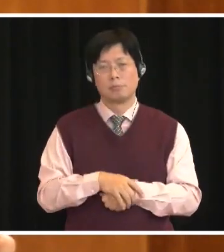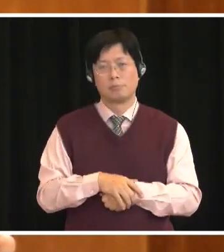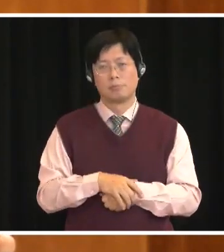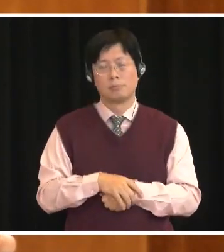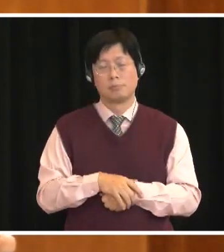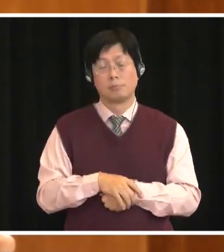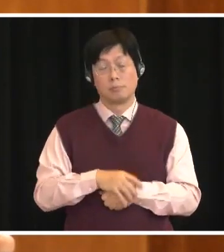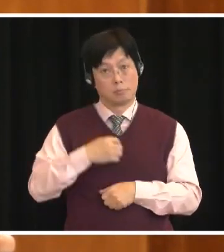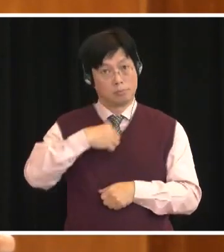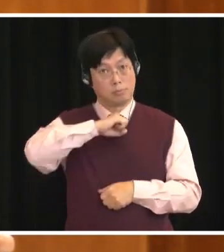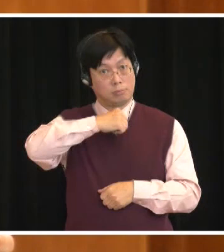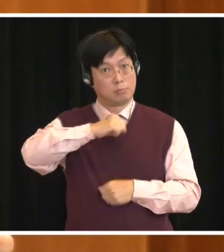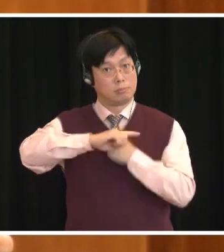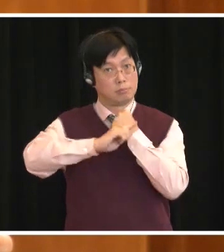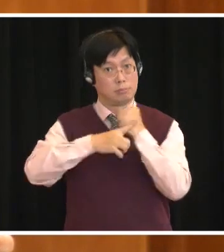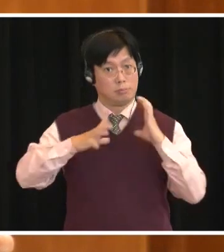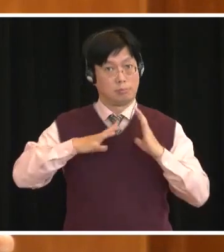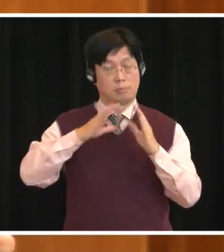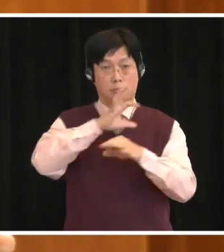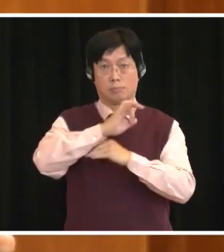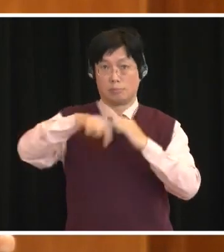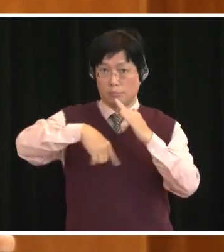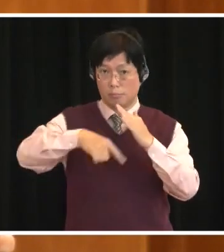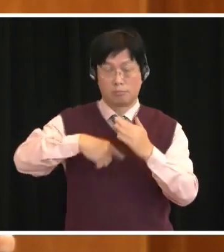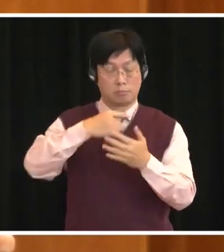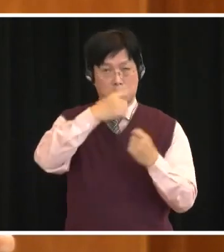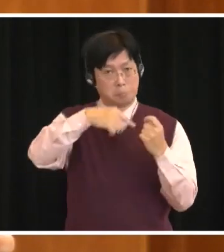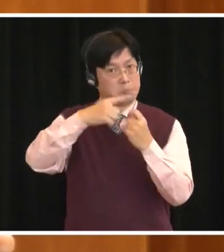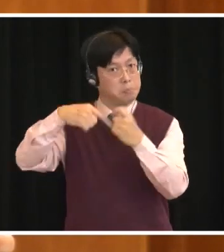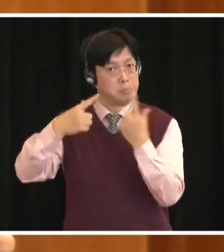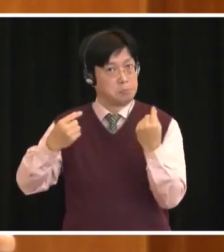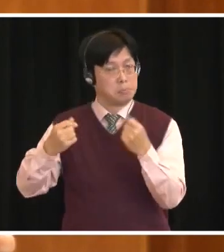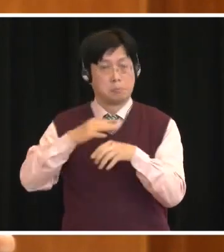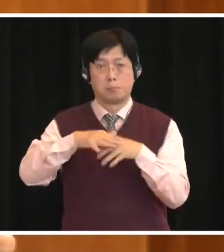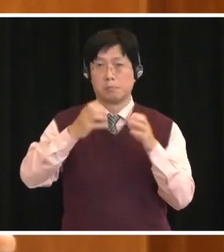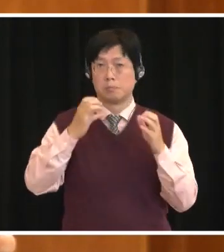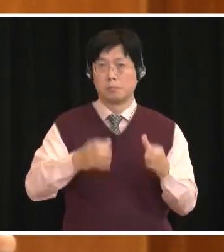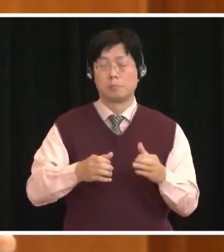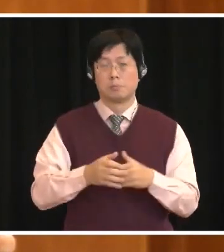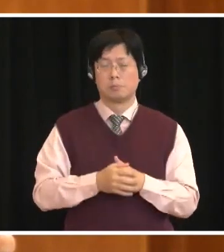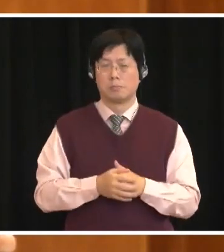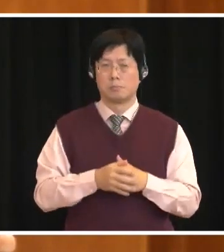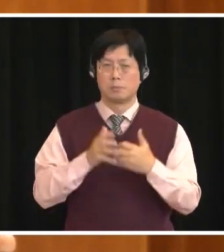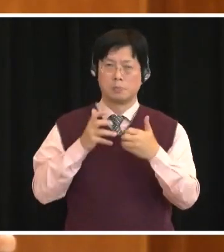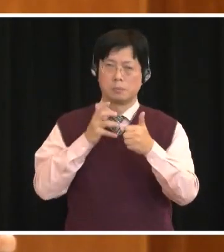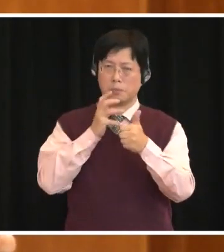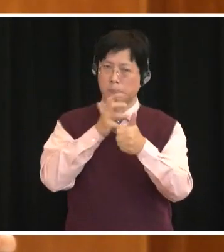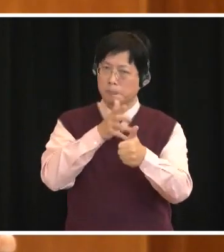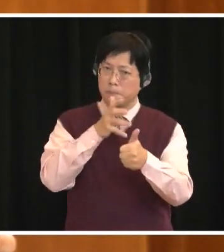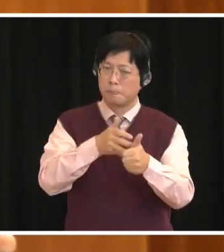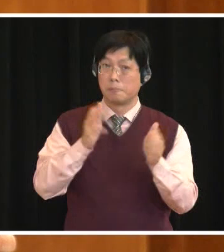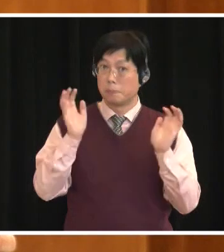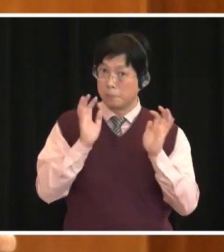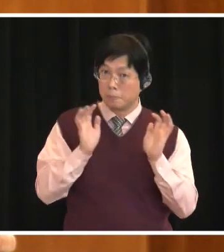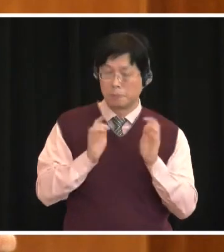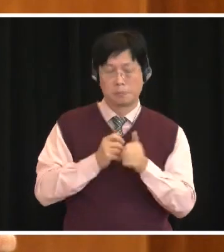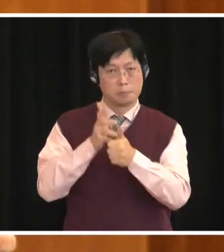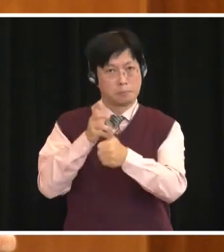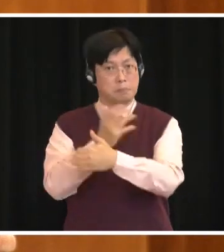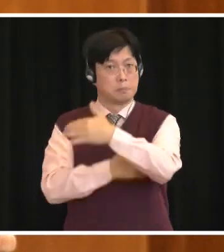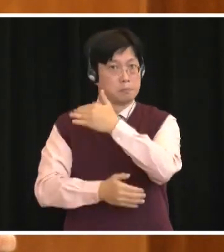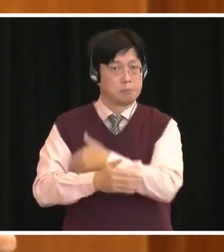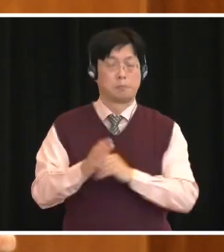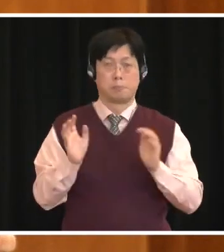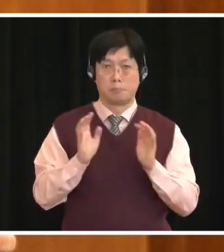be invited or psychologists can be invited to accompany the child. Also, the